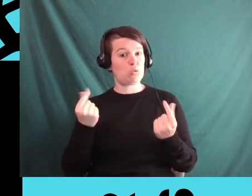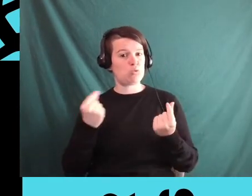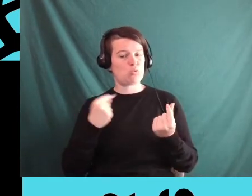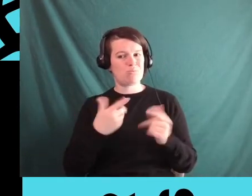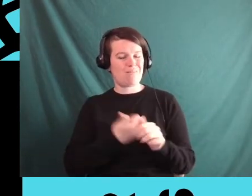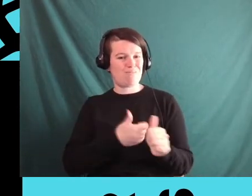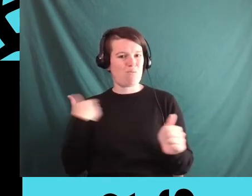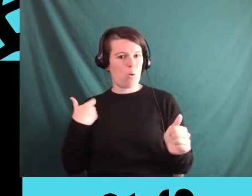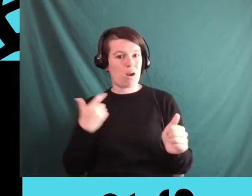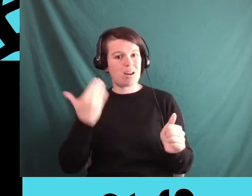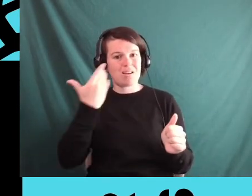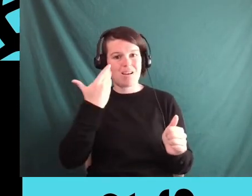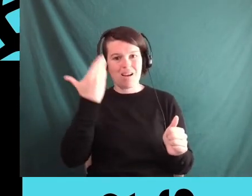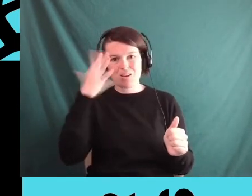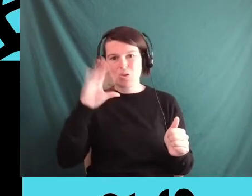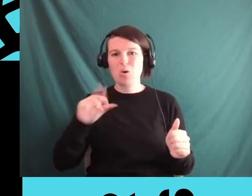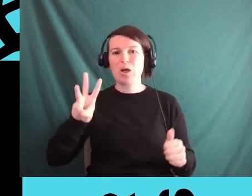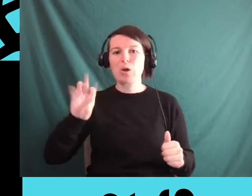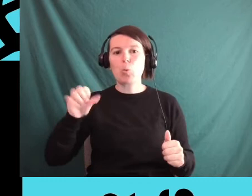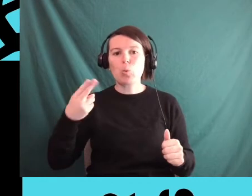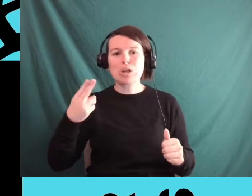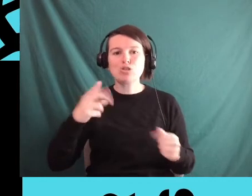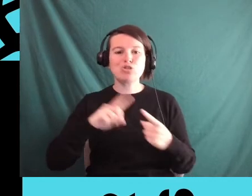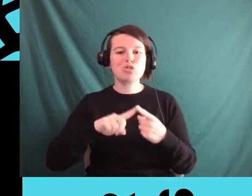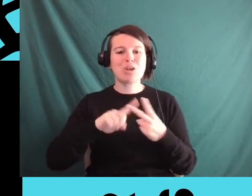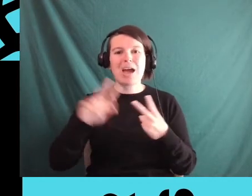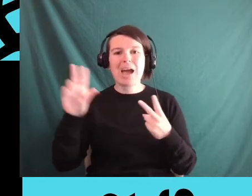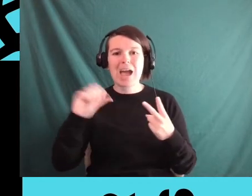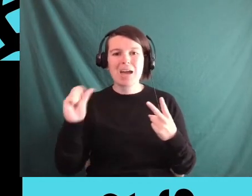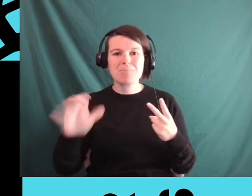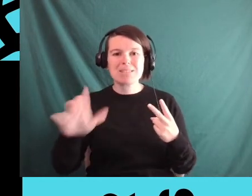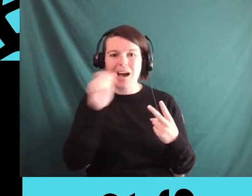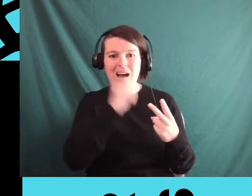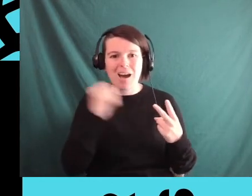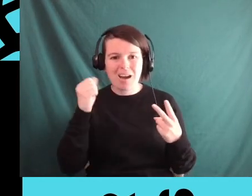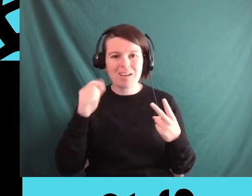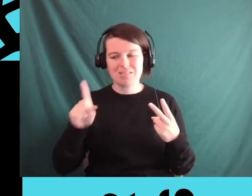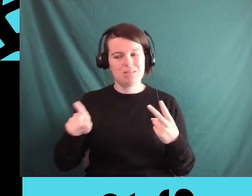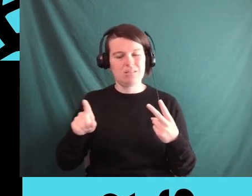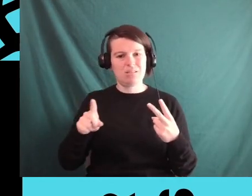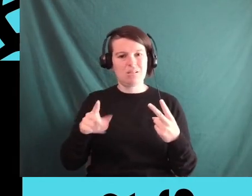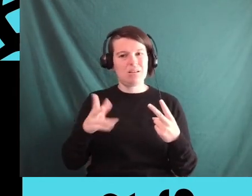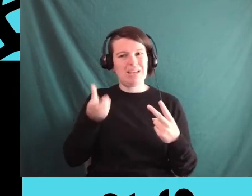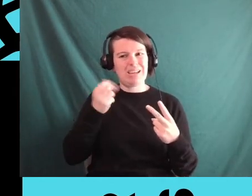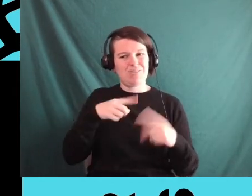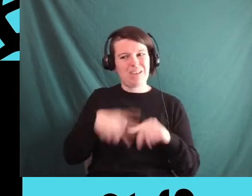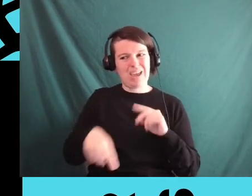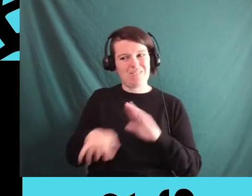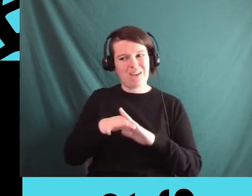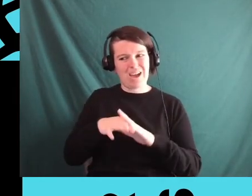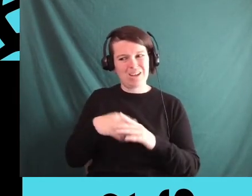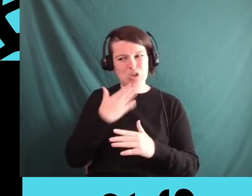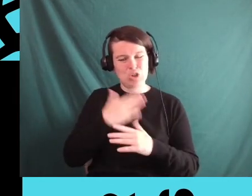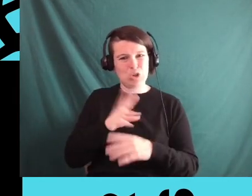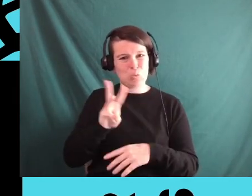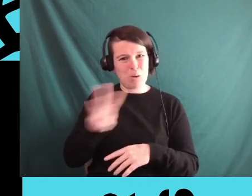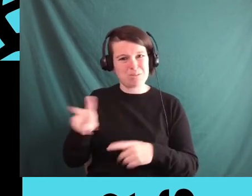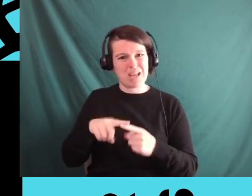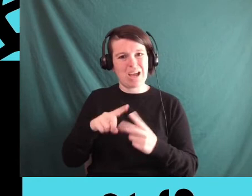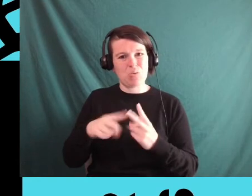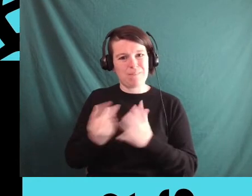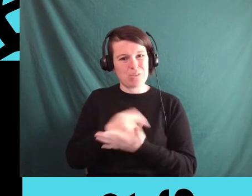brands on Wish or Amazon.com if you can't find any reputable website or reviews for